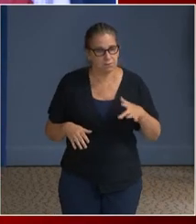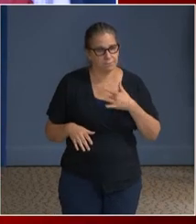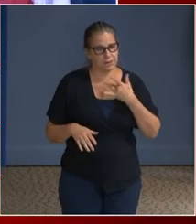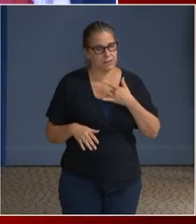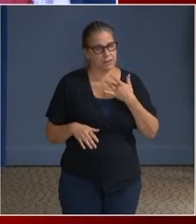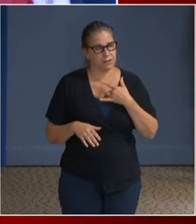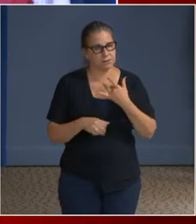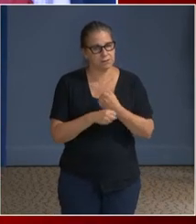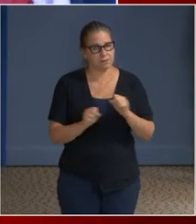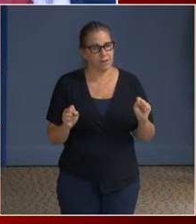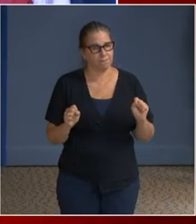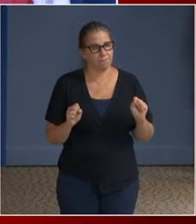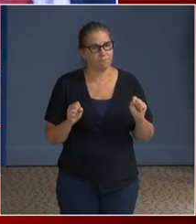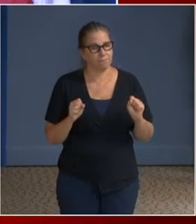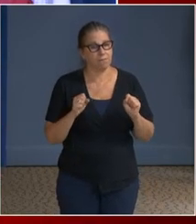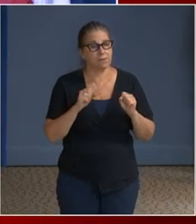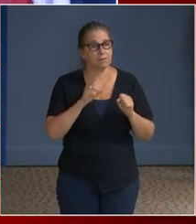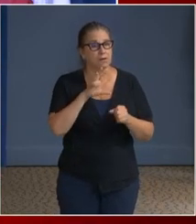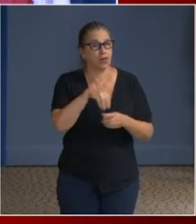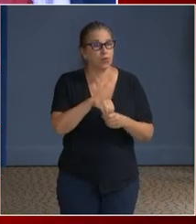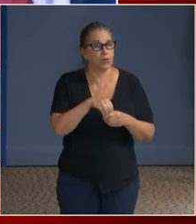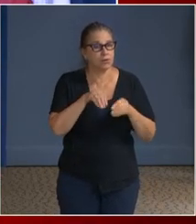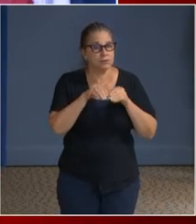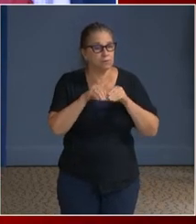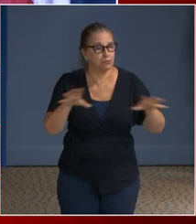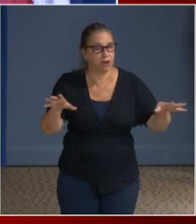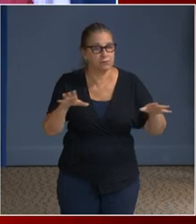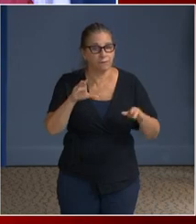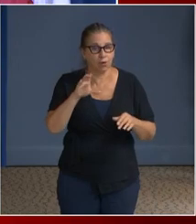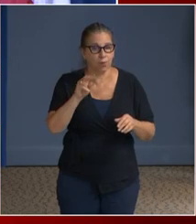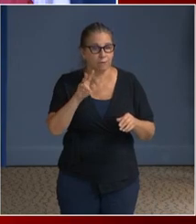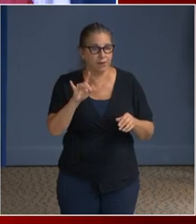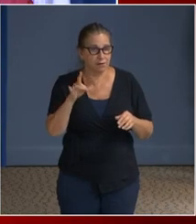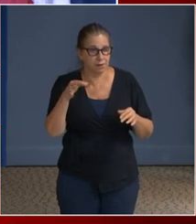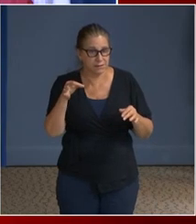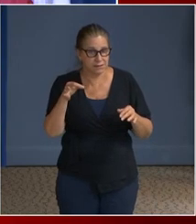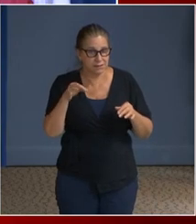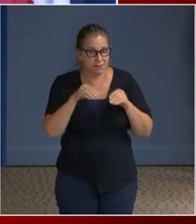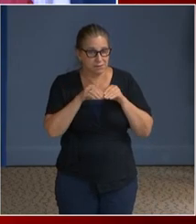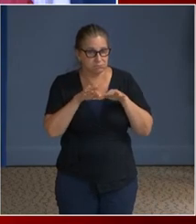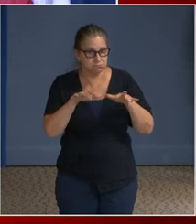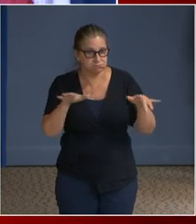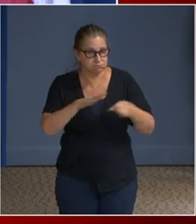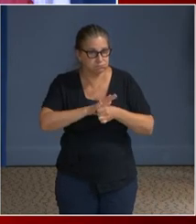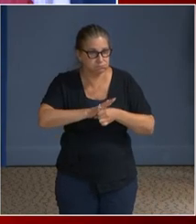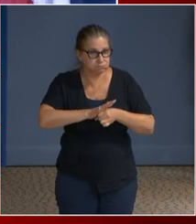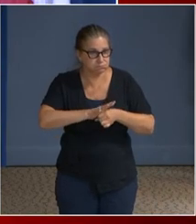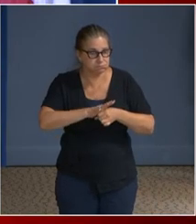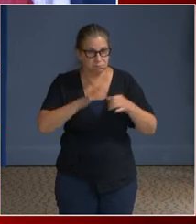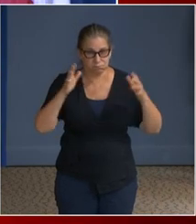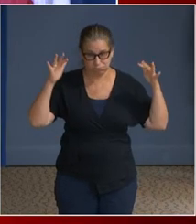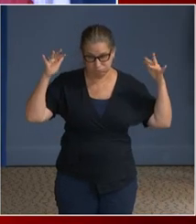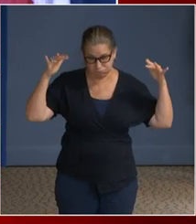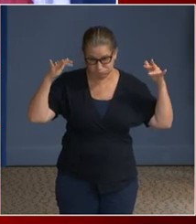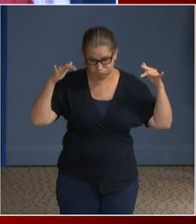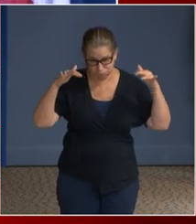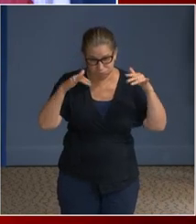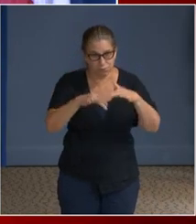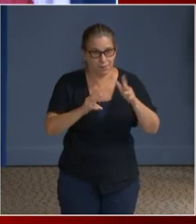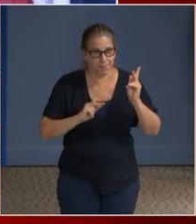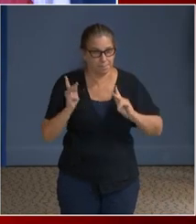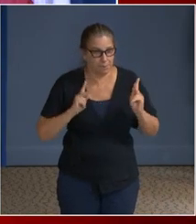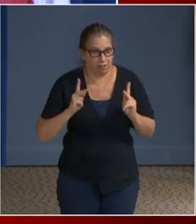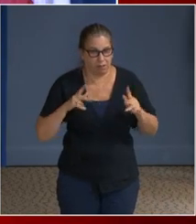of COVID by preventing mass gatherings in our city. All around, I have heard